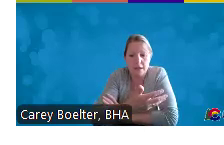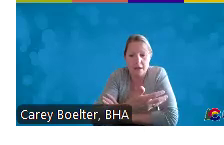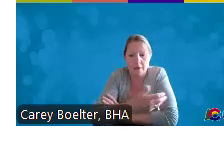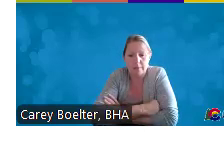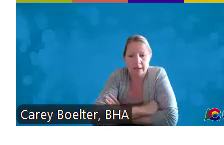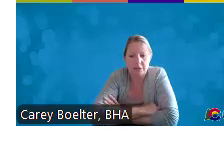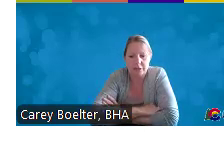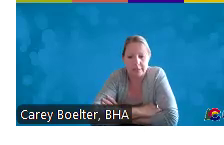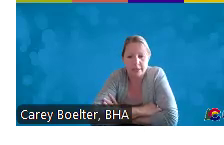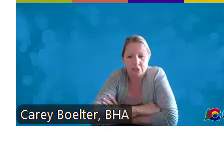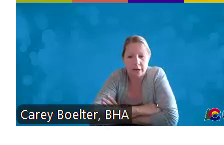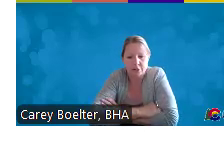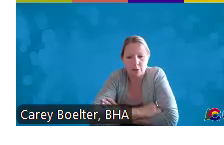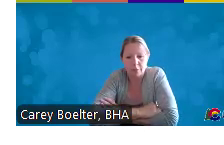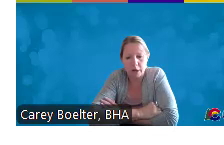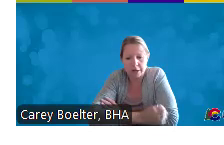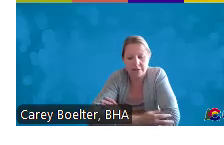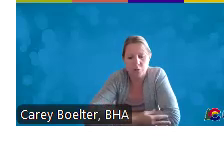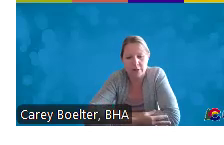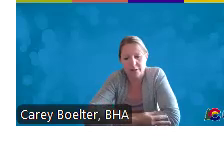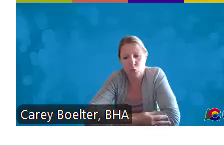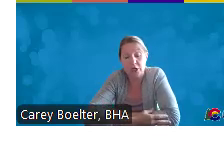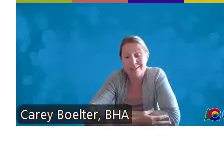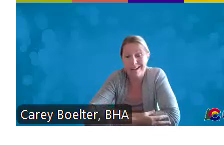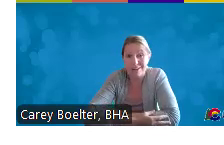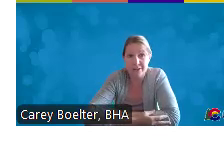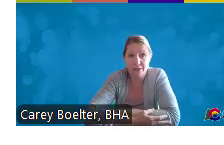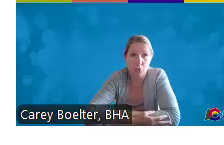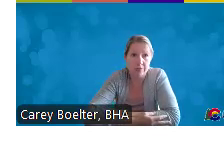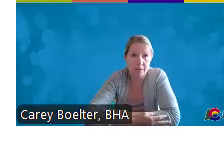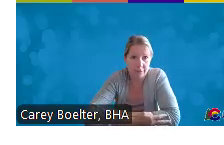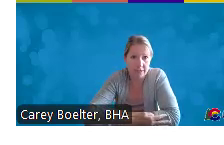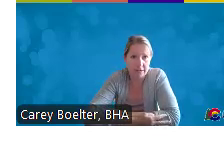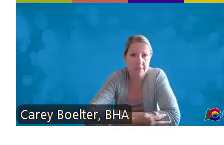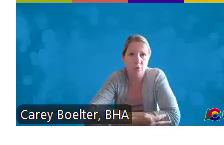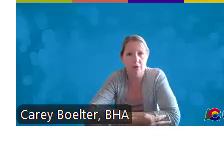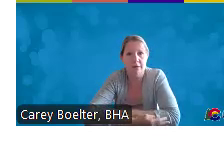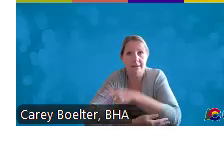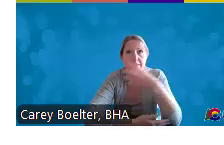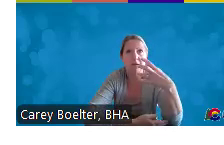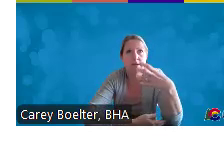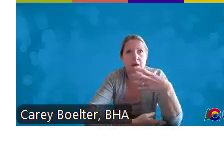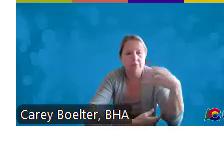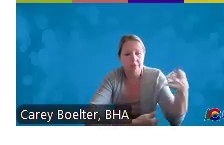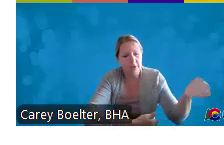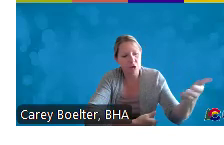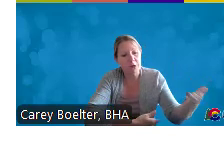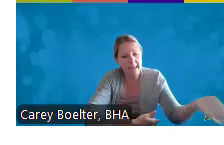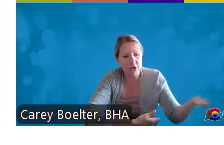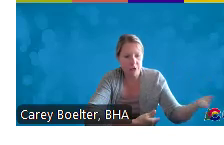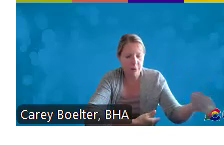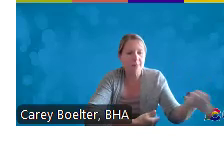and Dr. Ashley Brock-Baca, as well as Working Knowledge, won that bid, and they were in